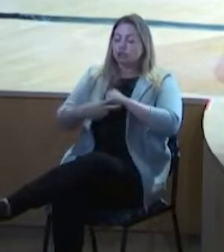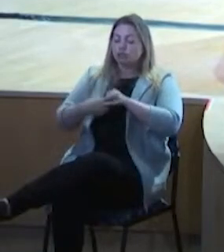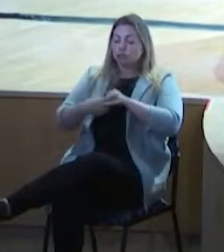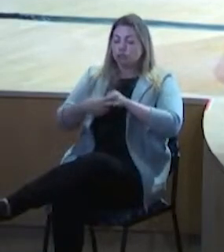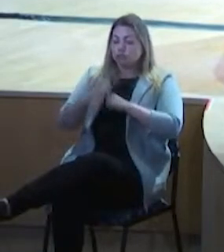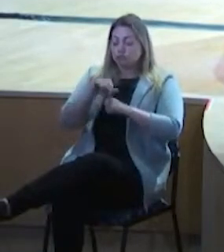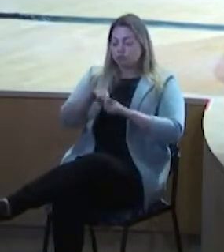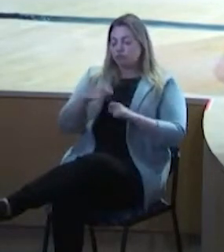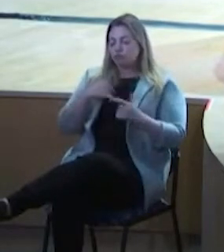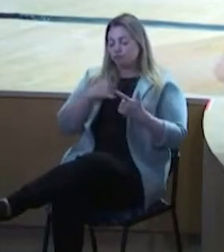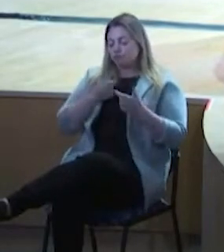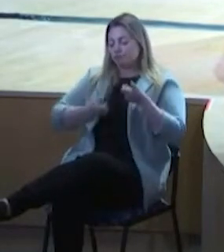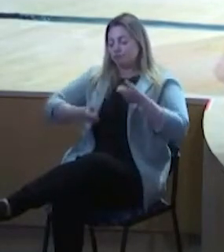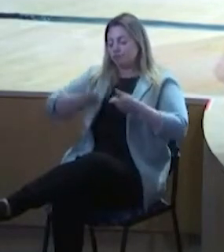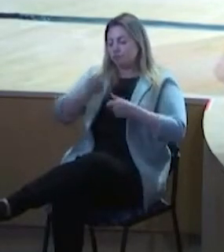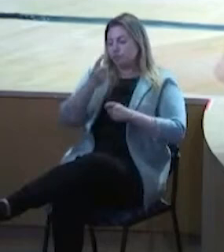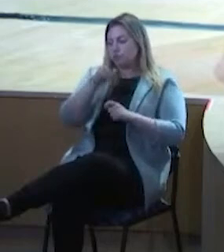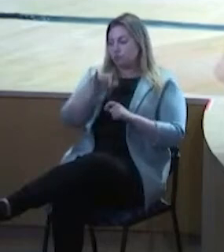community engagement